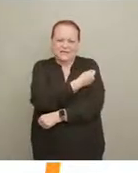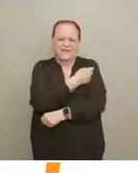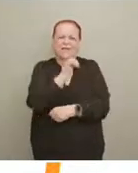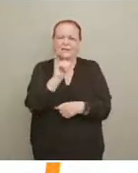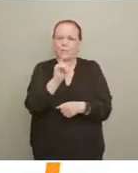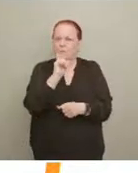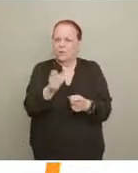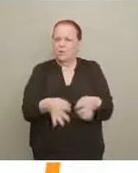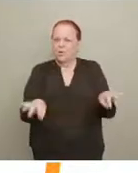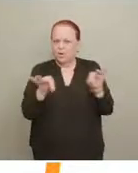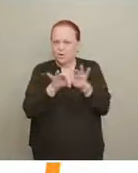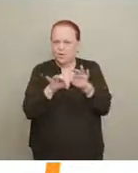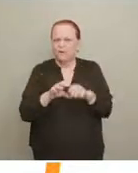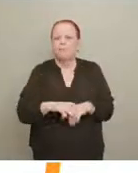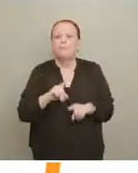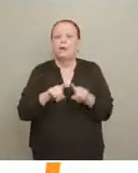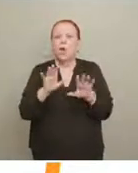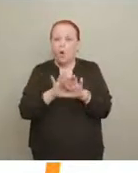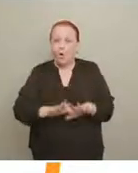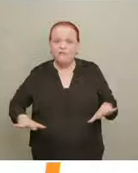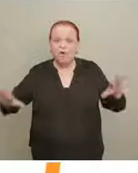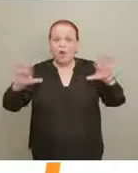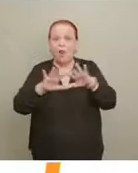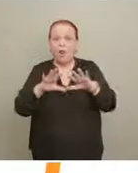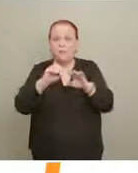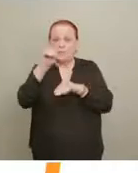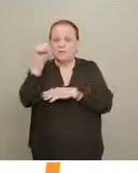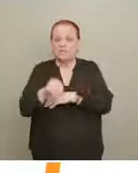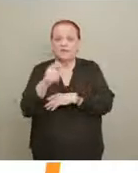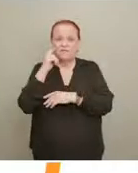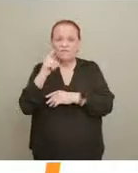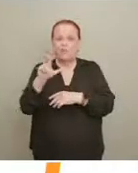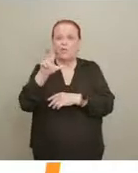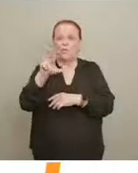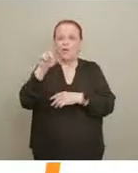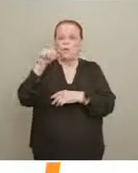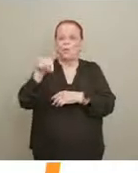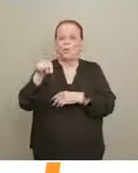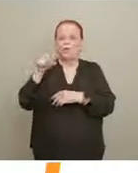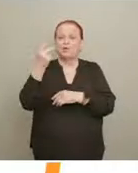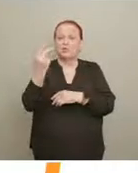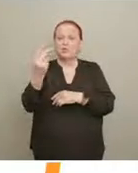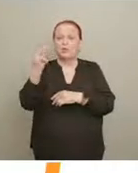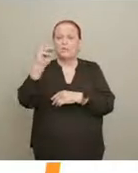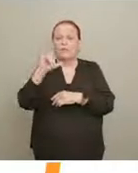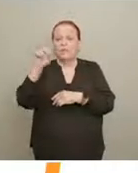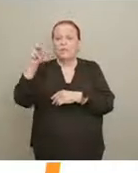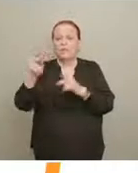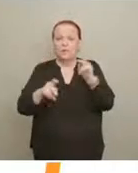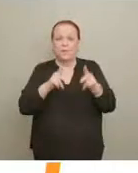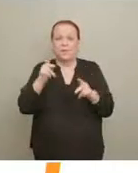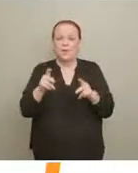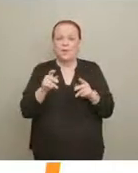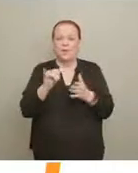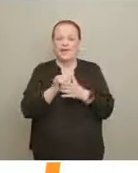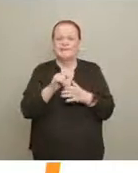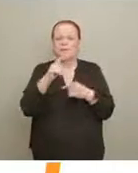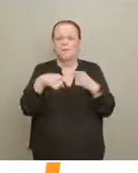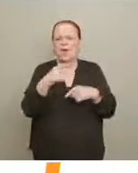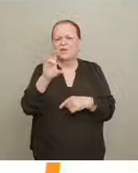But if you talk about overall percentage for all 3.2 million people in Orange County, that number is